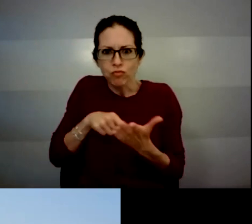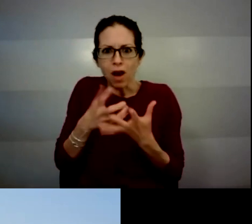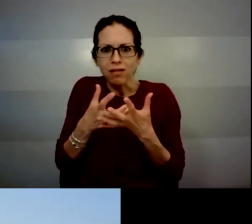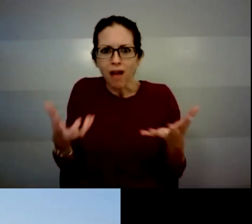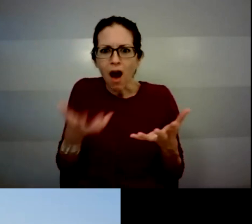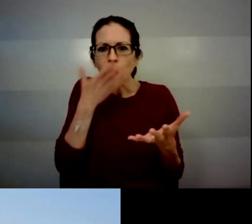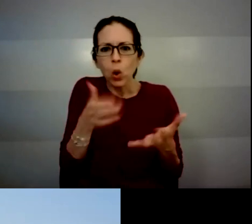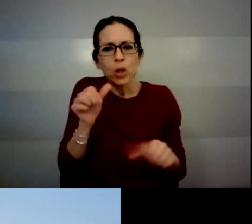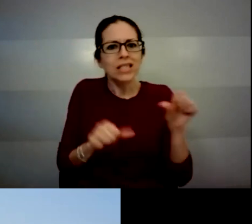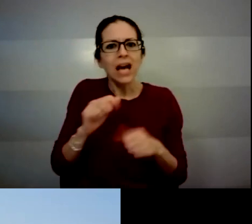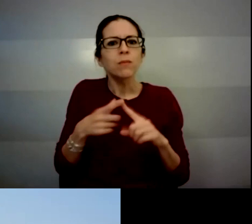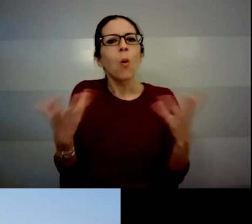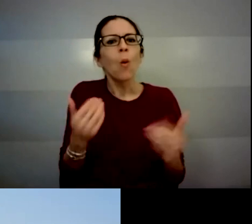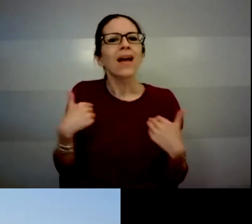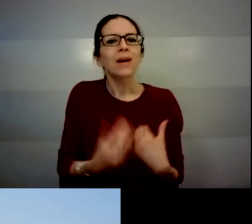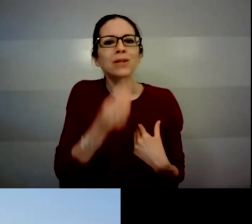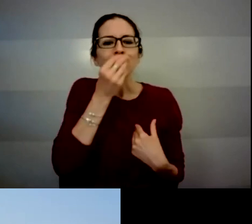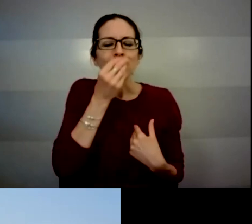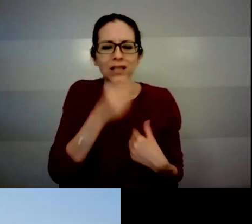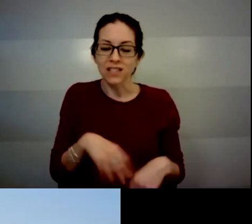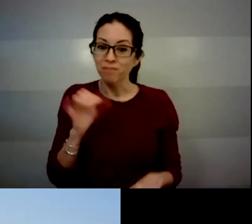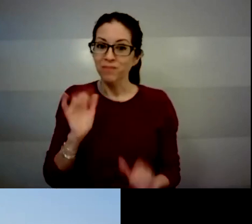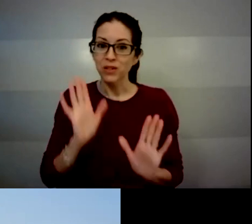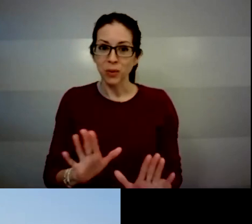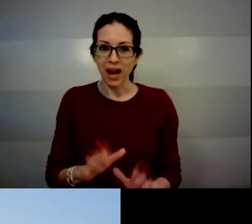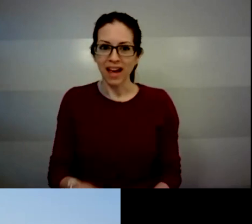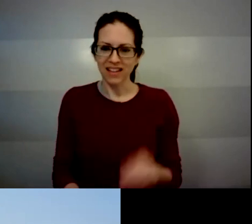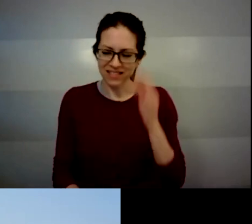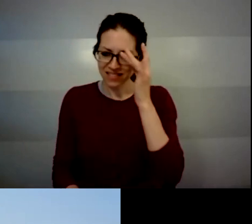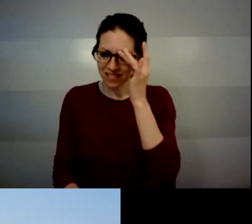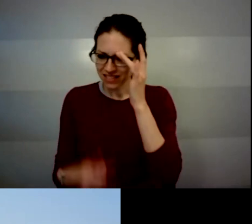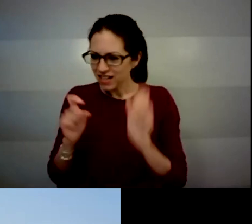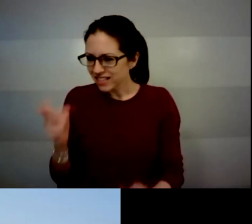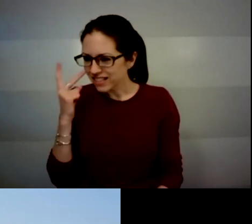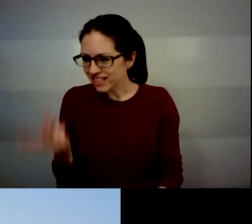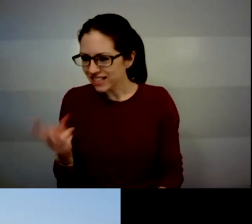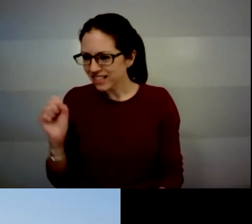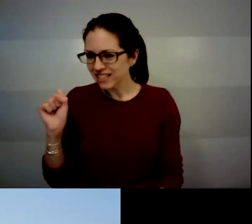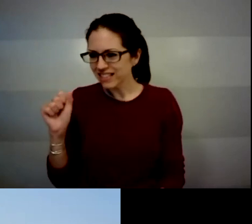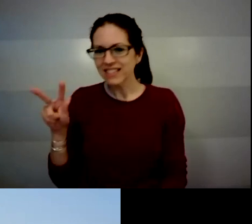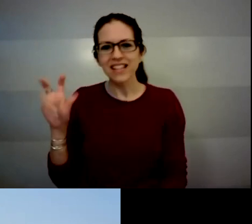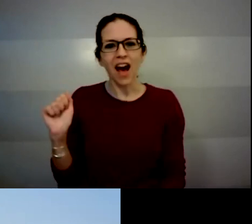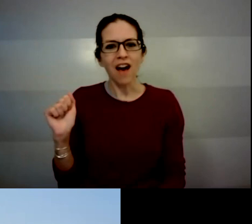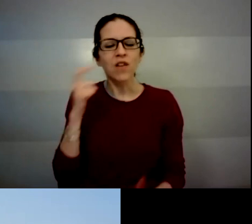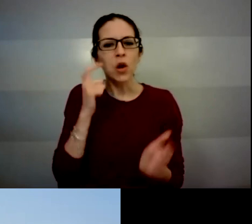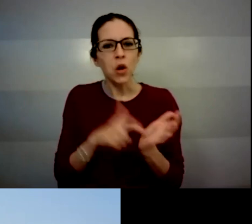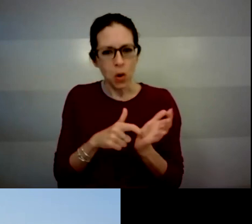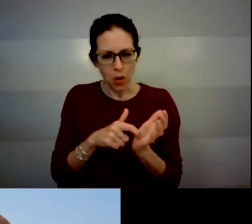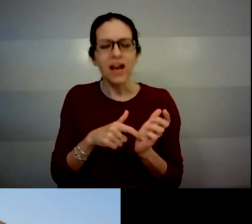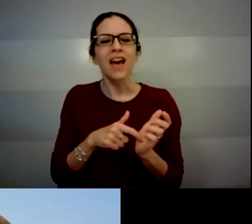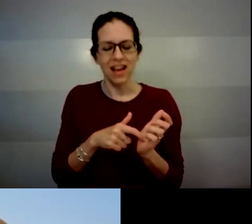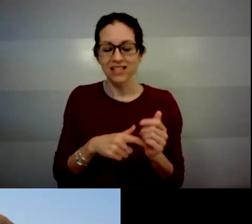anecdote. And I do just want to note that Saba must have joined us for our Wednesday program. They noted that the bands are like